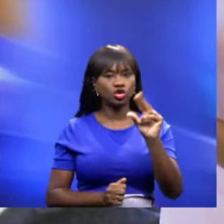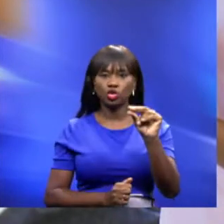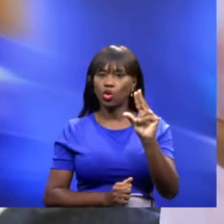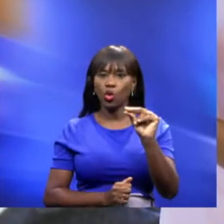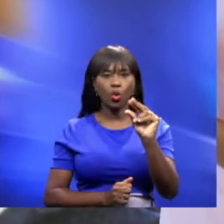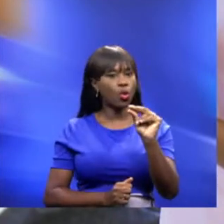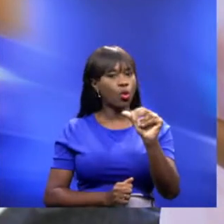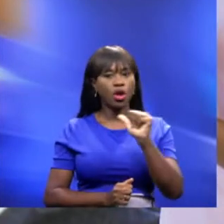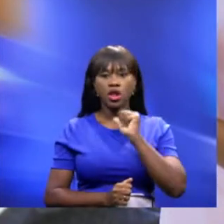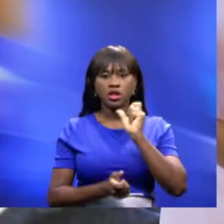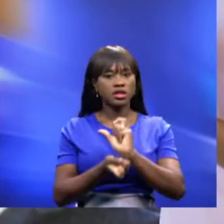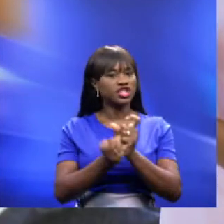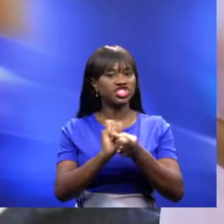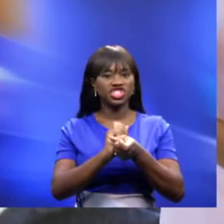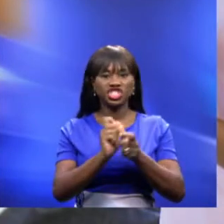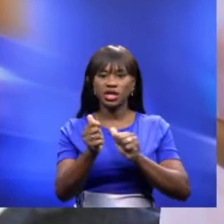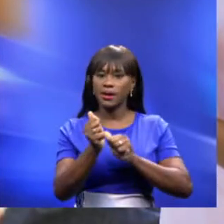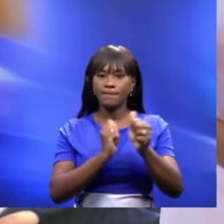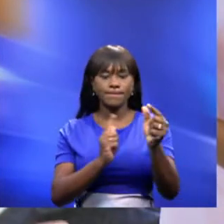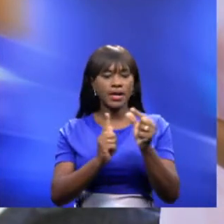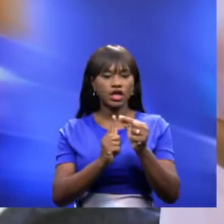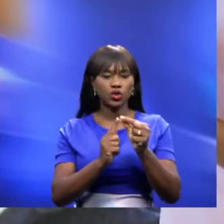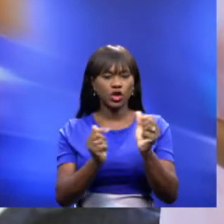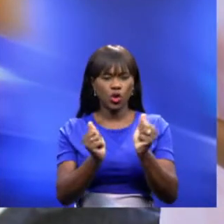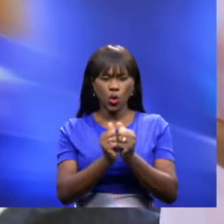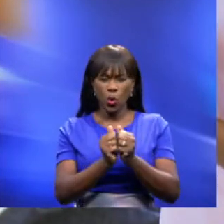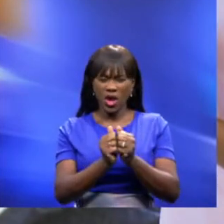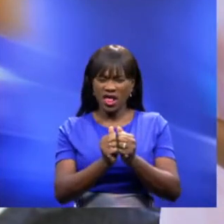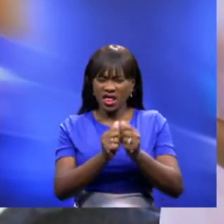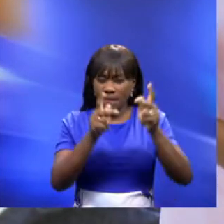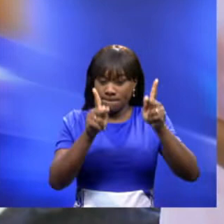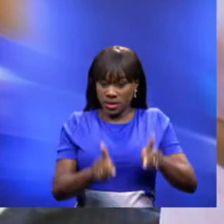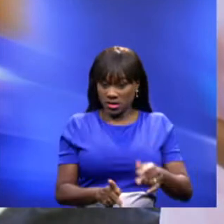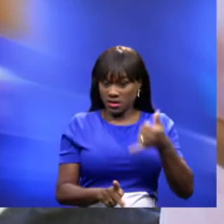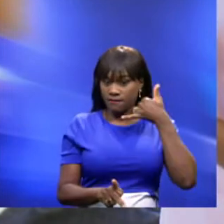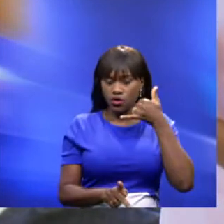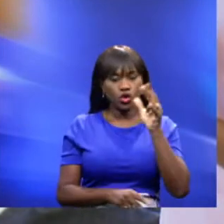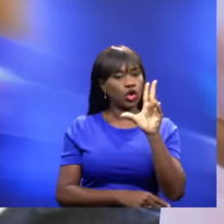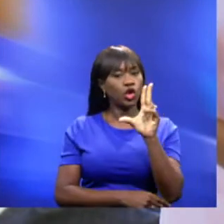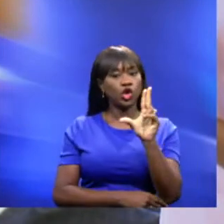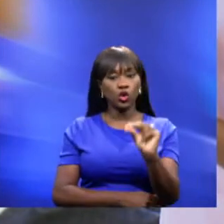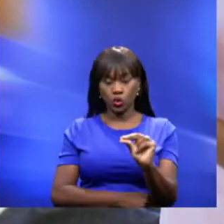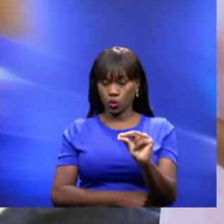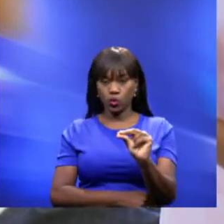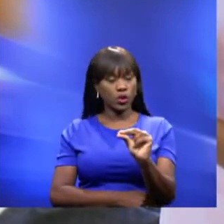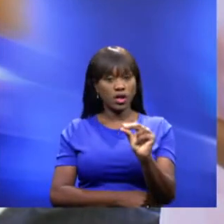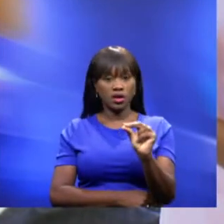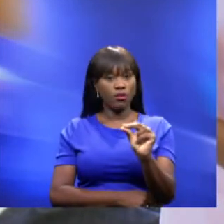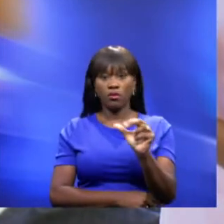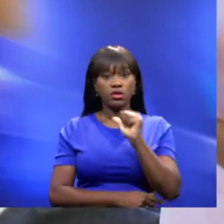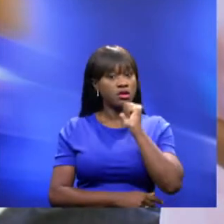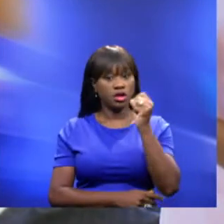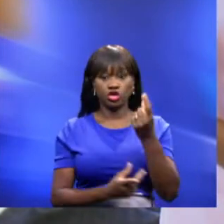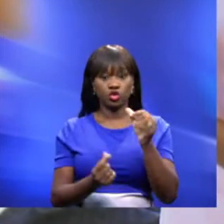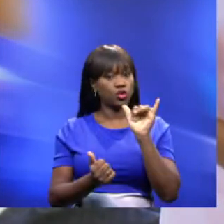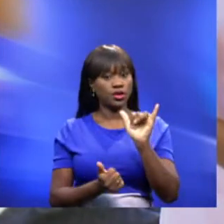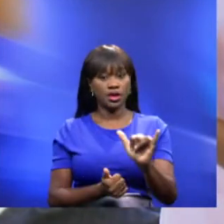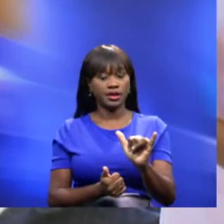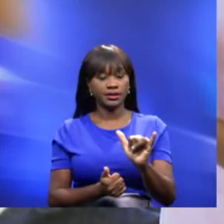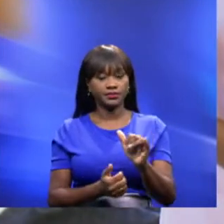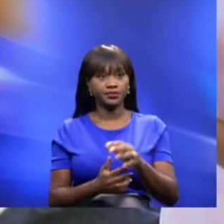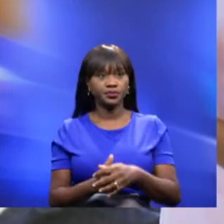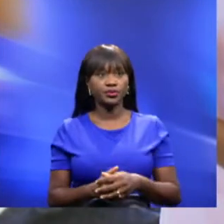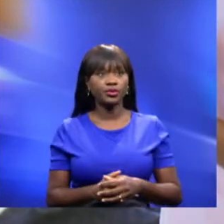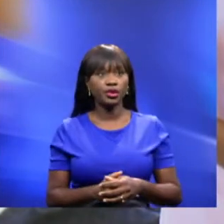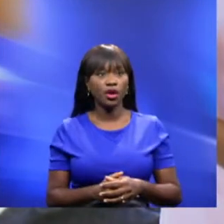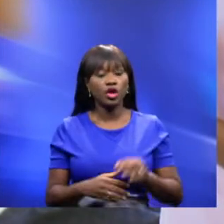with anybody on the phone. That is one of the things you should not do. For anything that you have access to, you should not allow to walk through